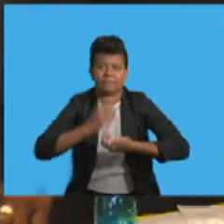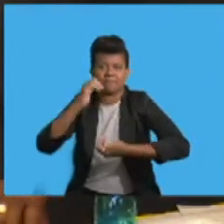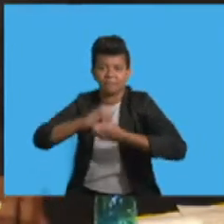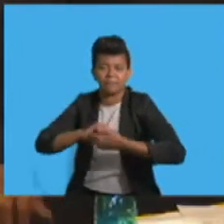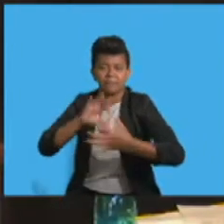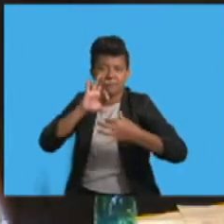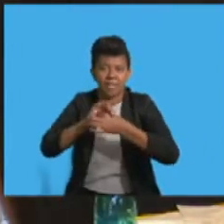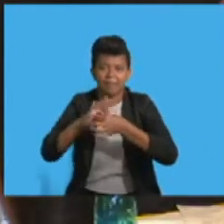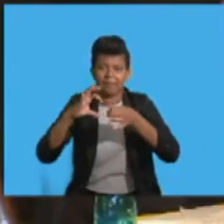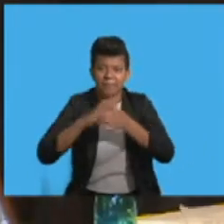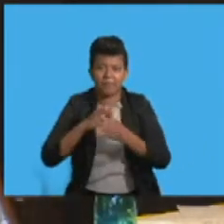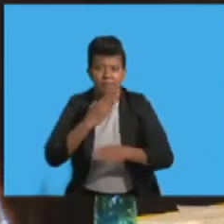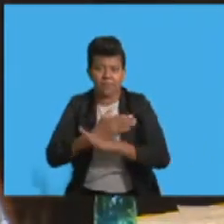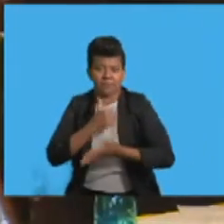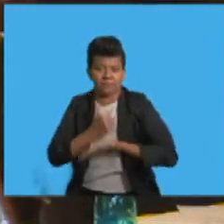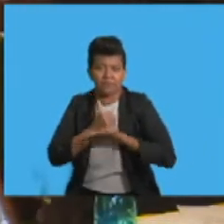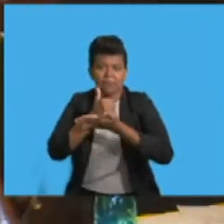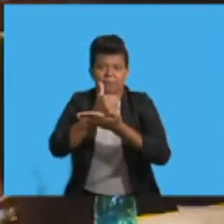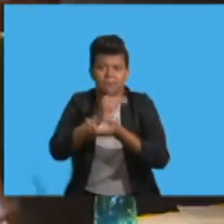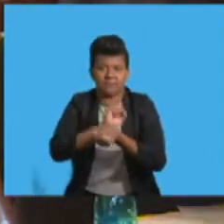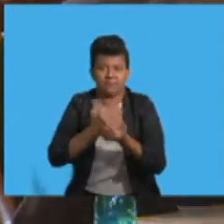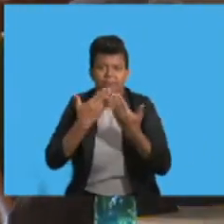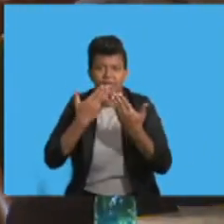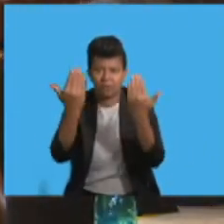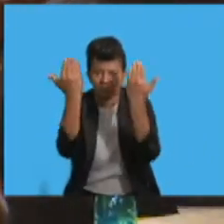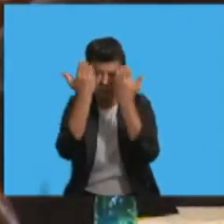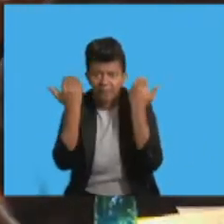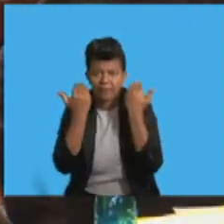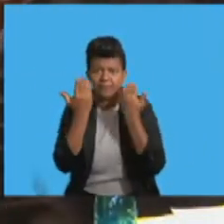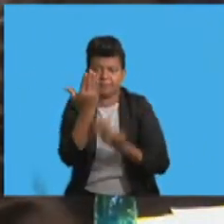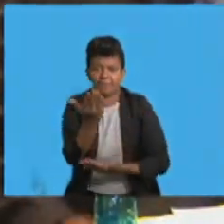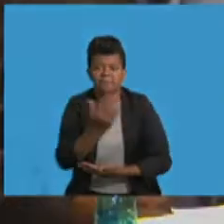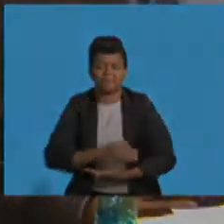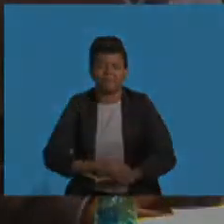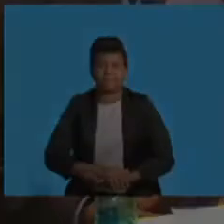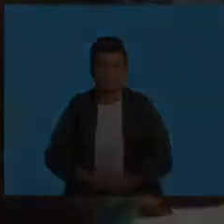assistance to the Fiji Police Force. Thank you, Honorable Speaker. I thank the Honourable Minister.